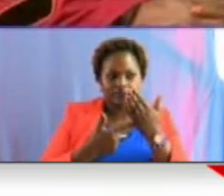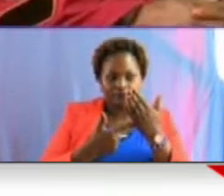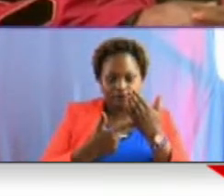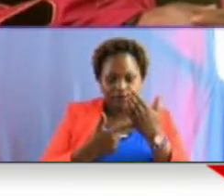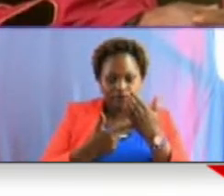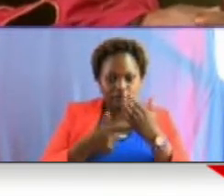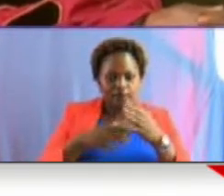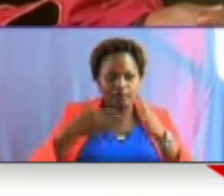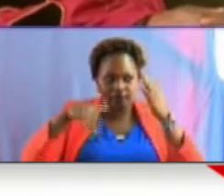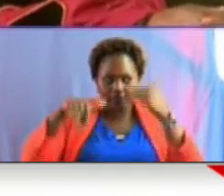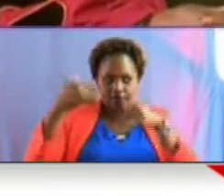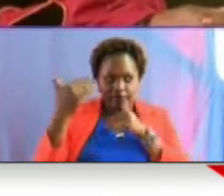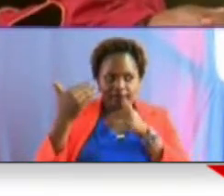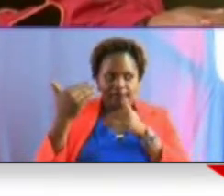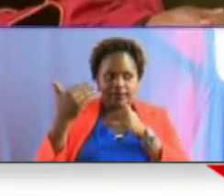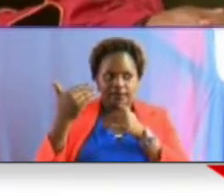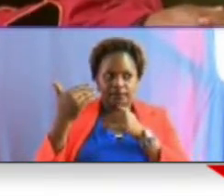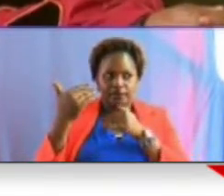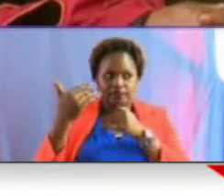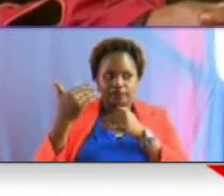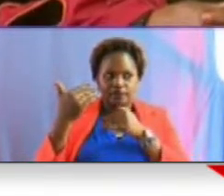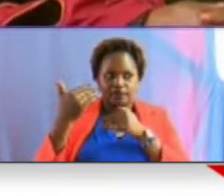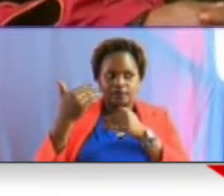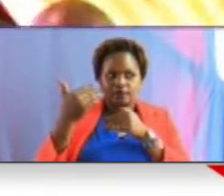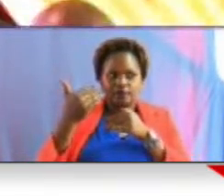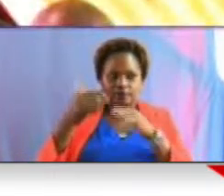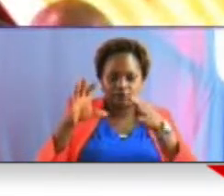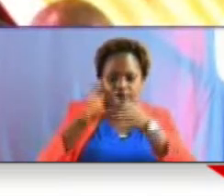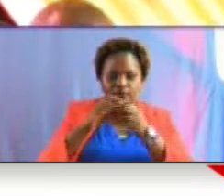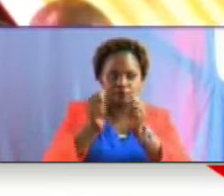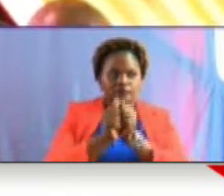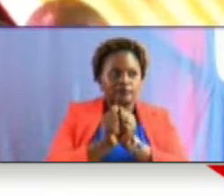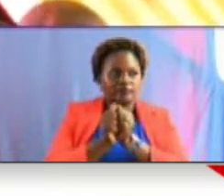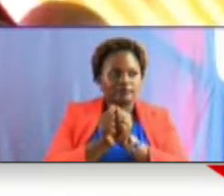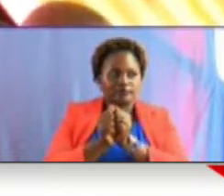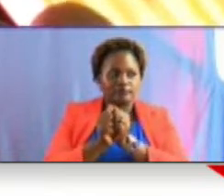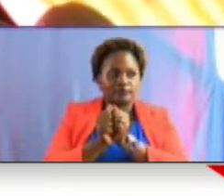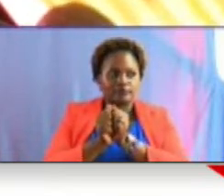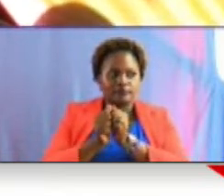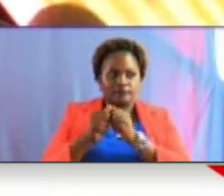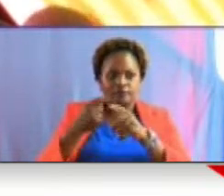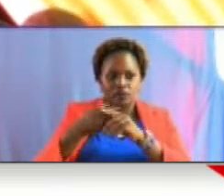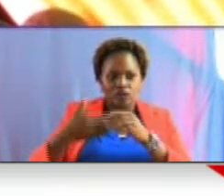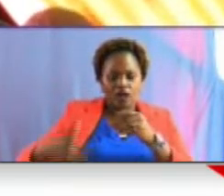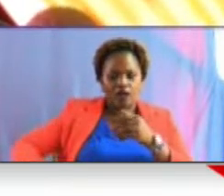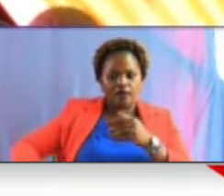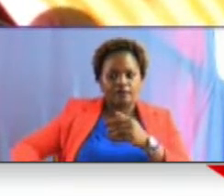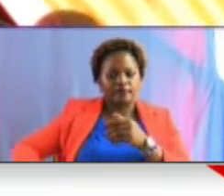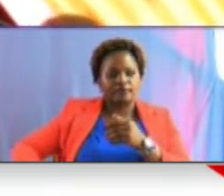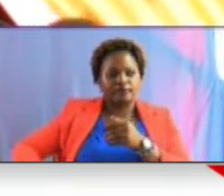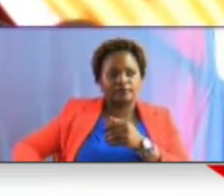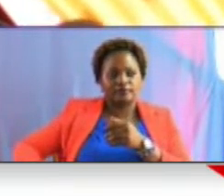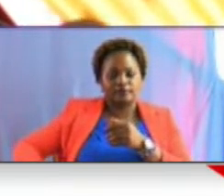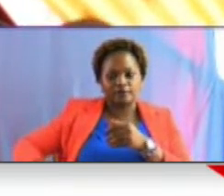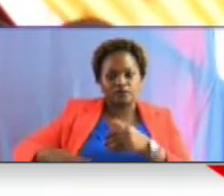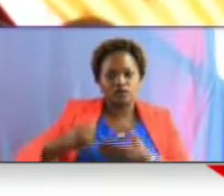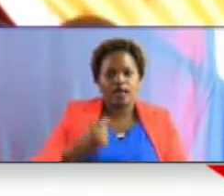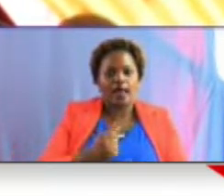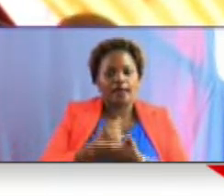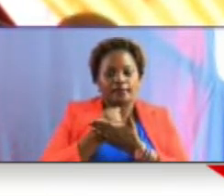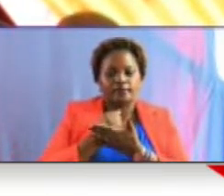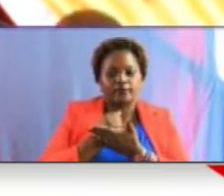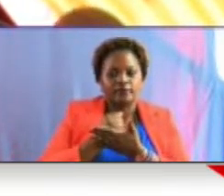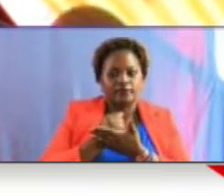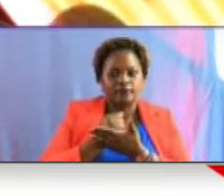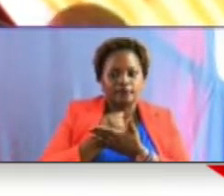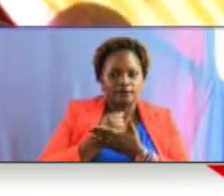the university is imparting the necessary skills to our young men and women to enable them play